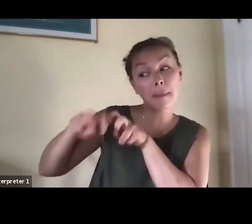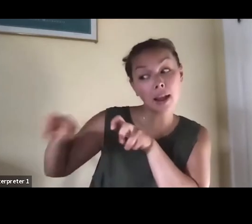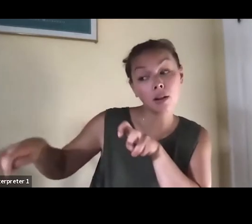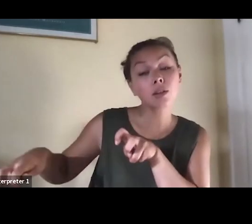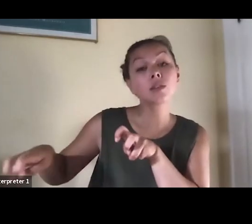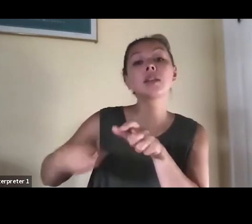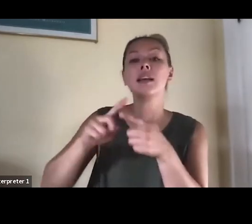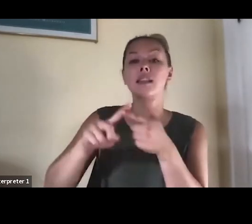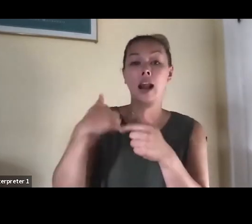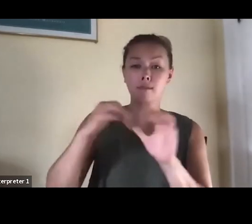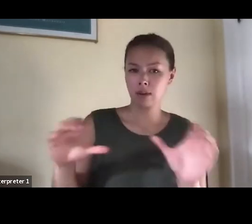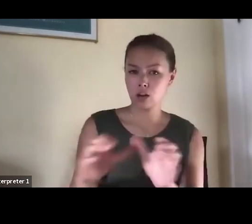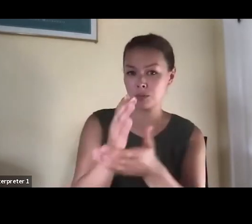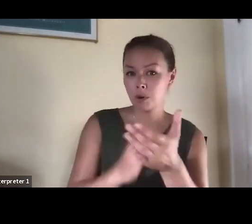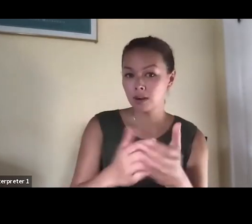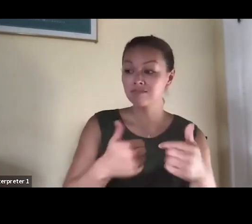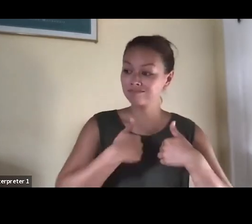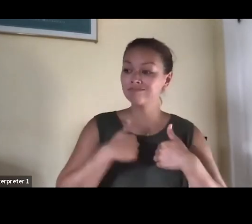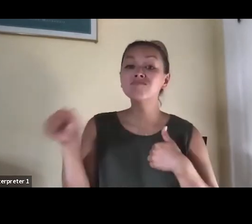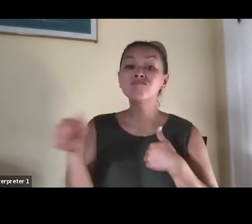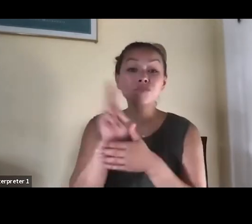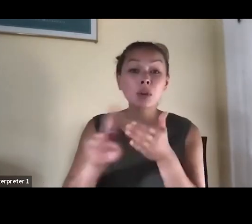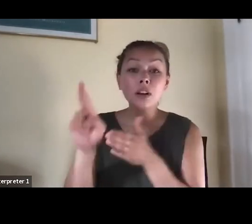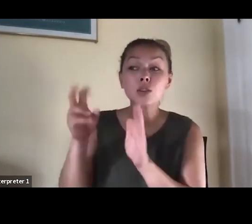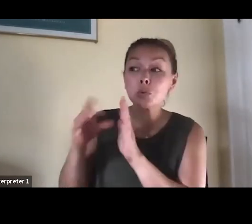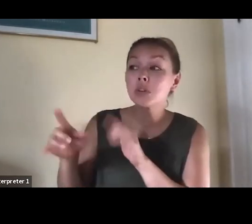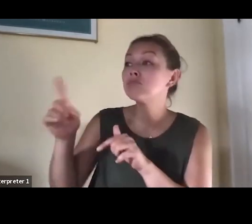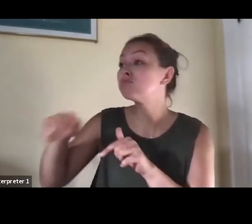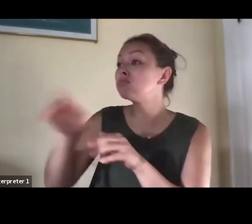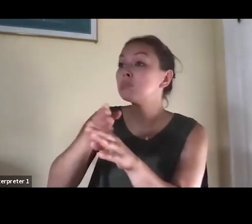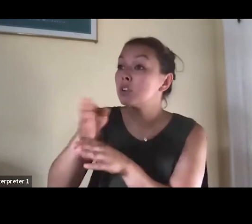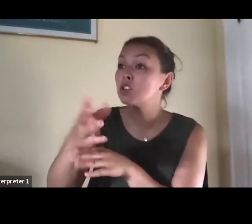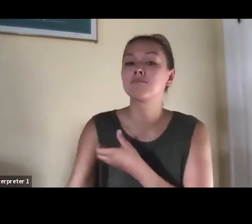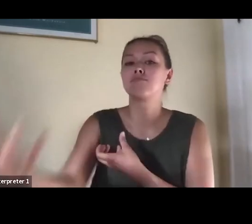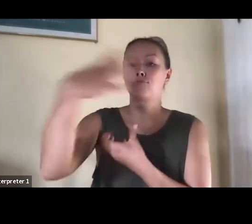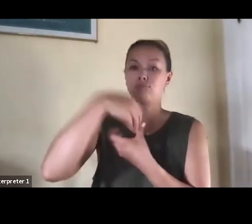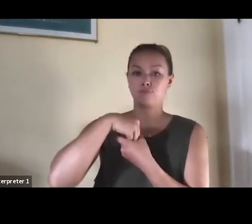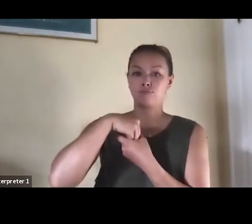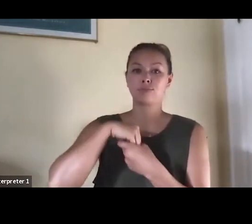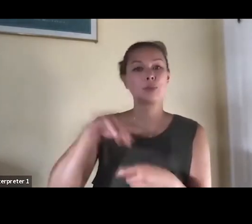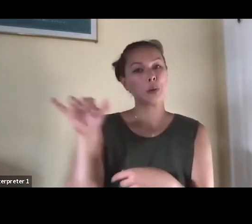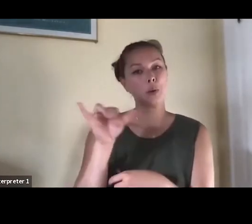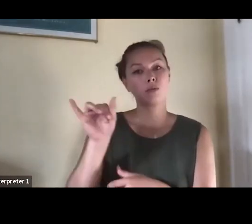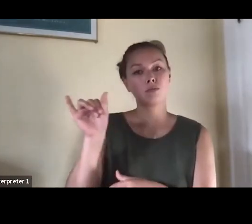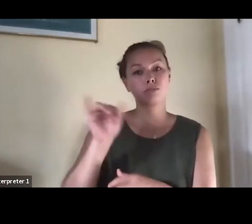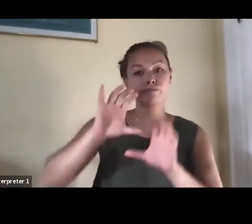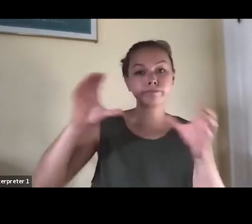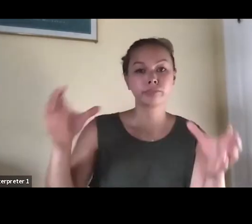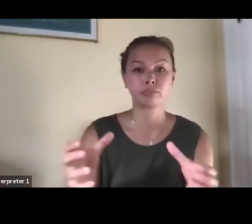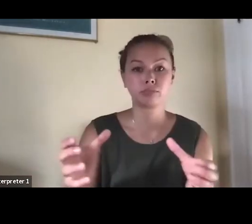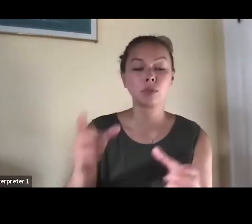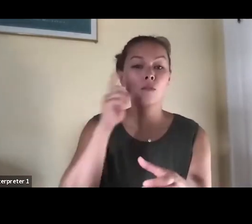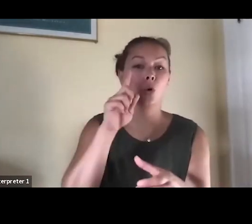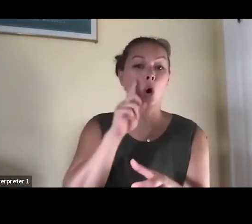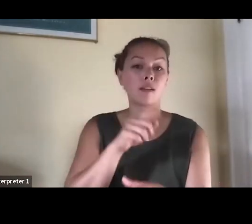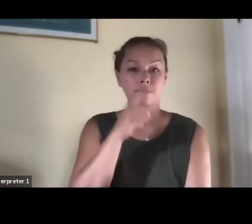along with a handful of other Ryerson students and professionals, have been putting together for a kids' show. So tonight, we are going to premiere the animated teaser for